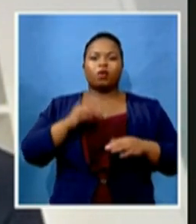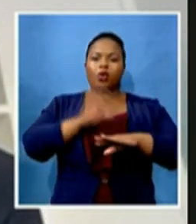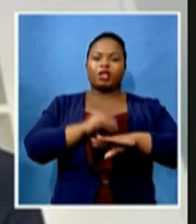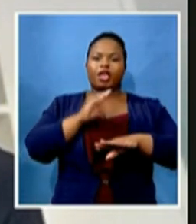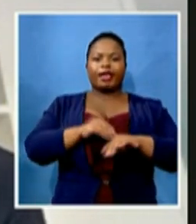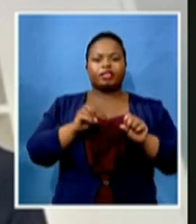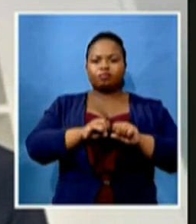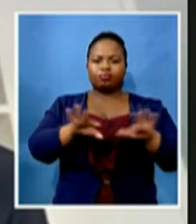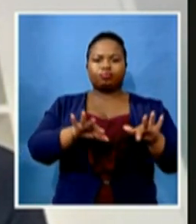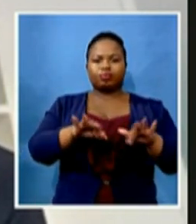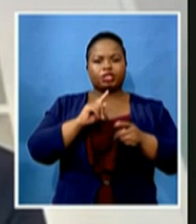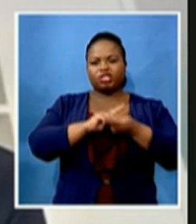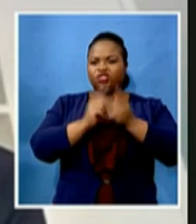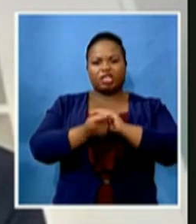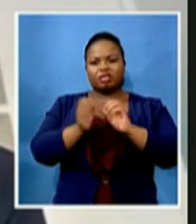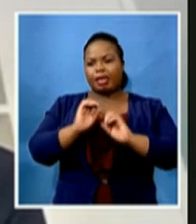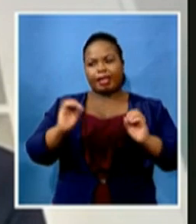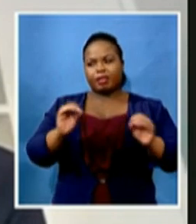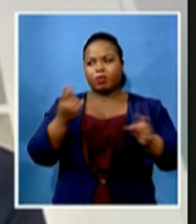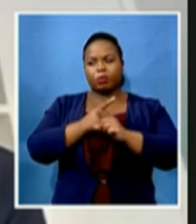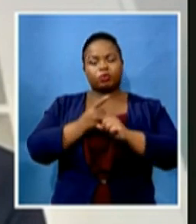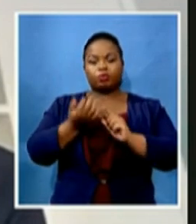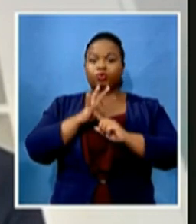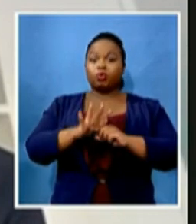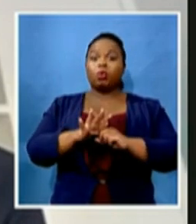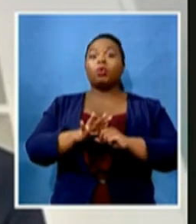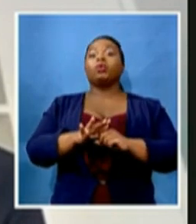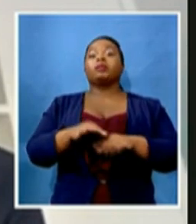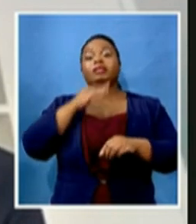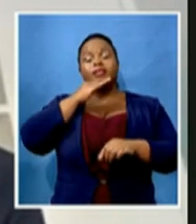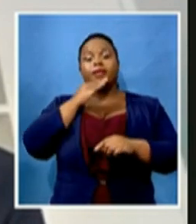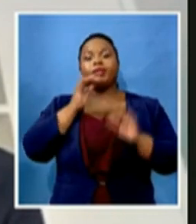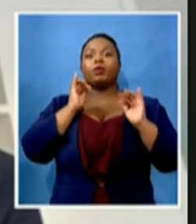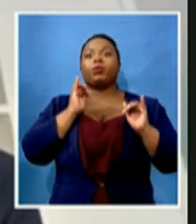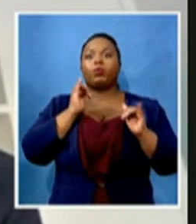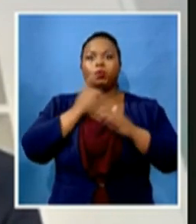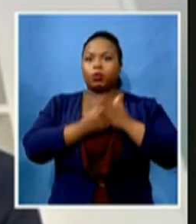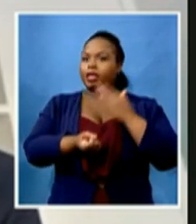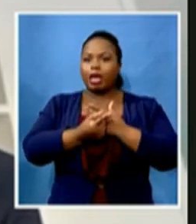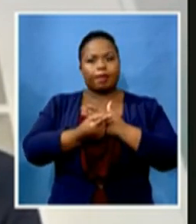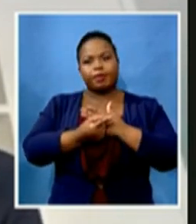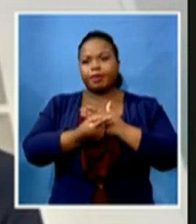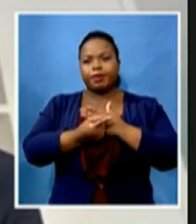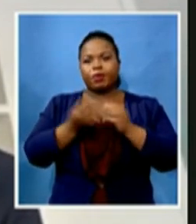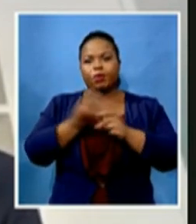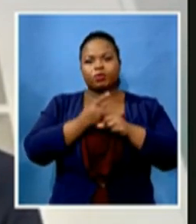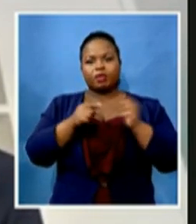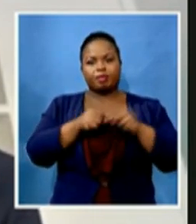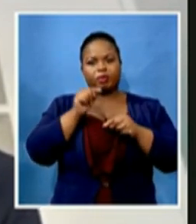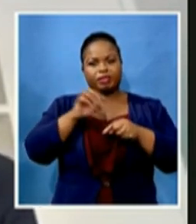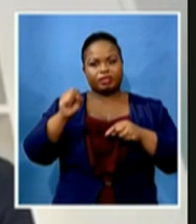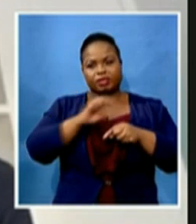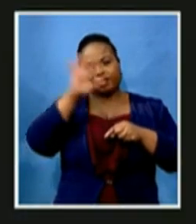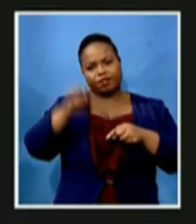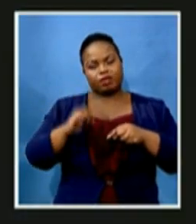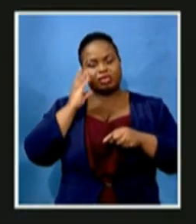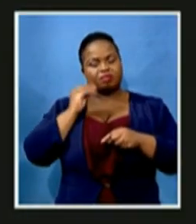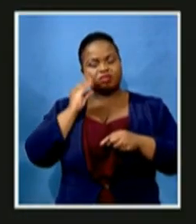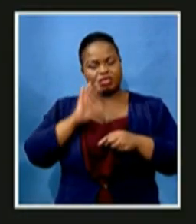there was something unusual, something sui generis about the South African experience. So I hope that answers your question.